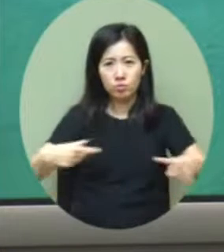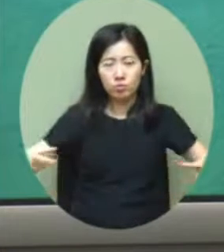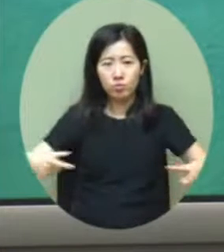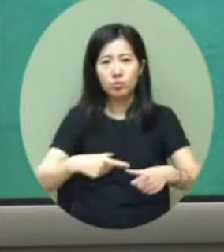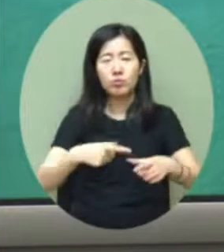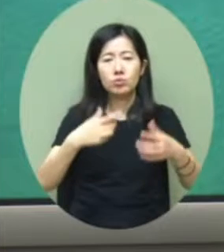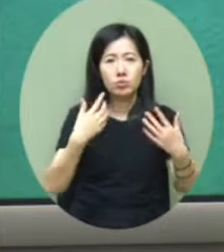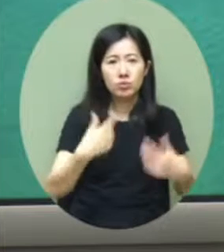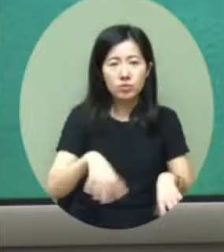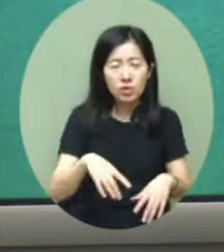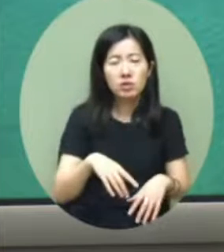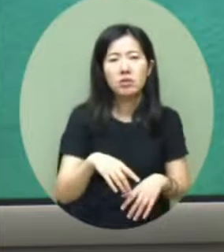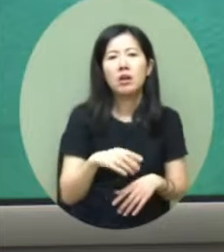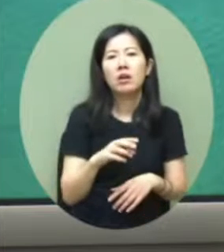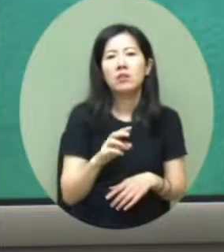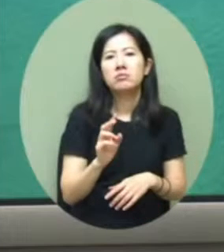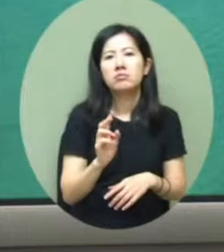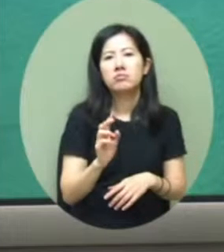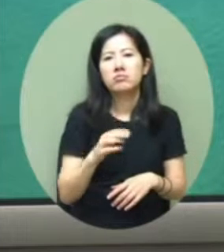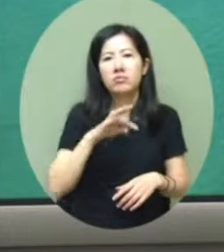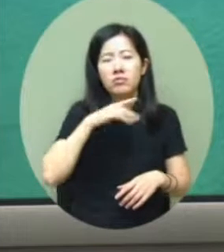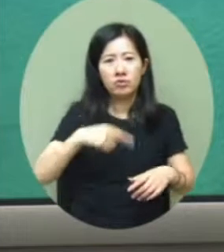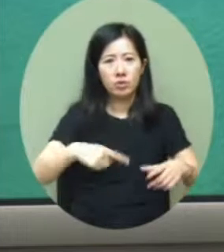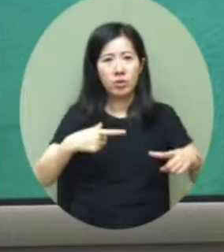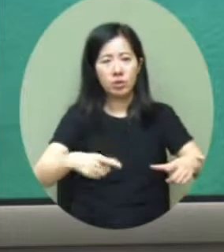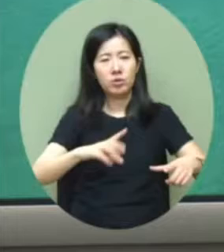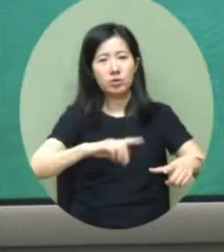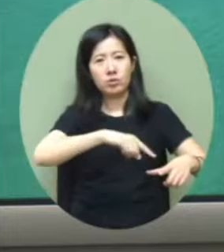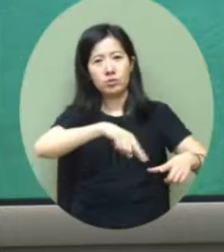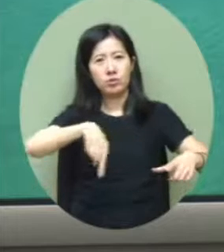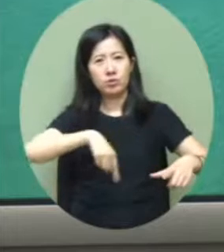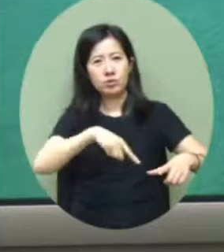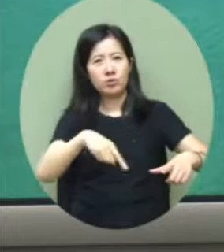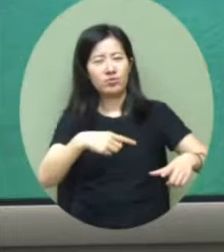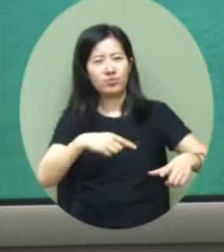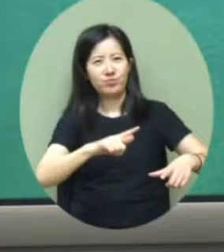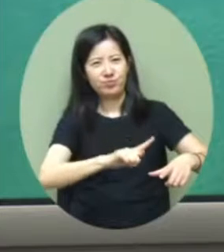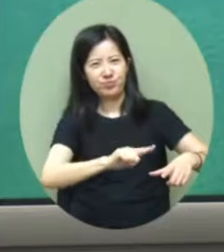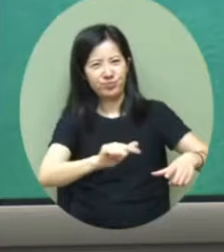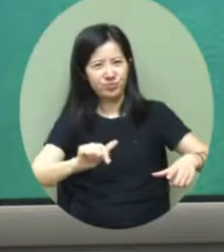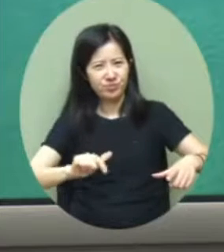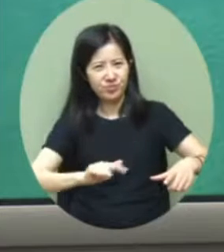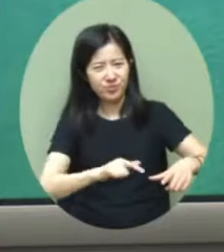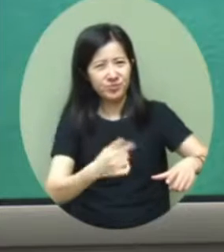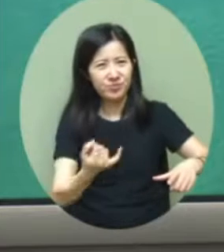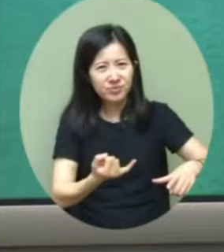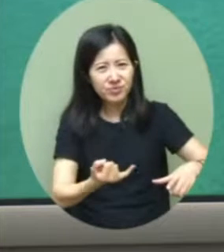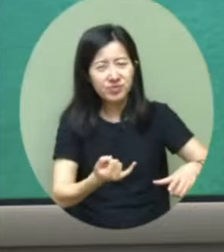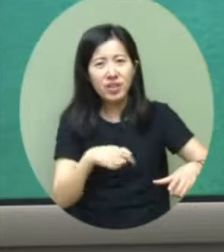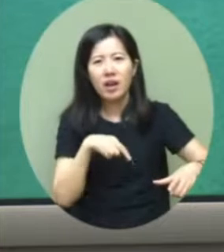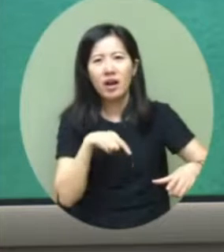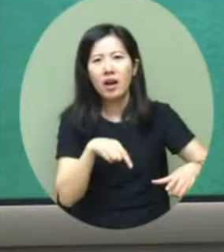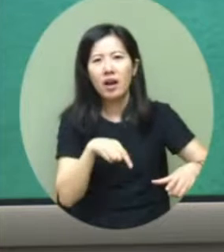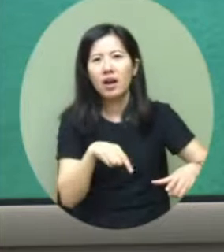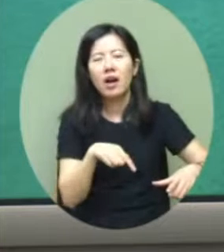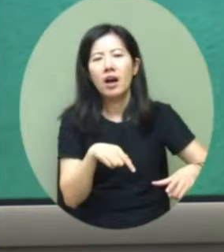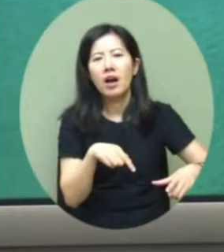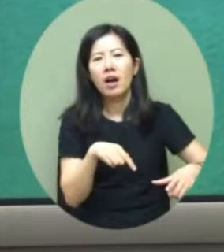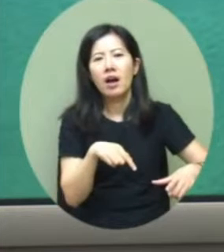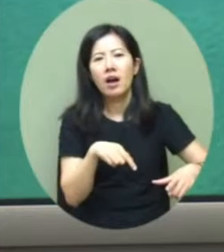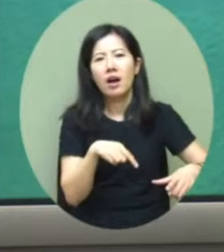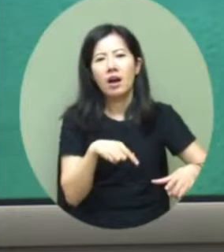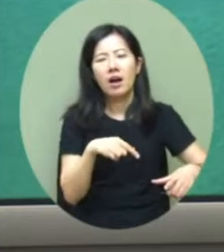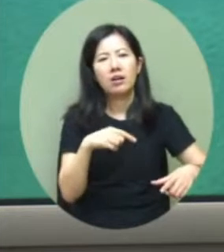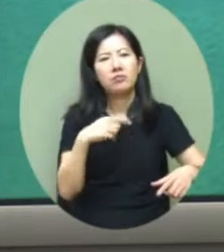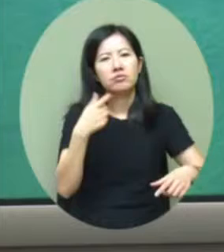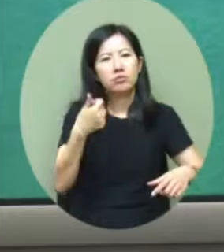the quality as well. Because if it is poorly managed, then it's of no use, it will